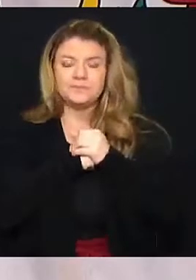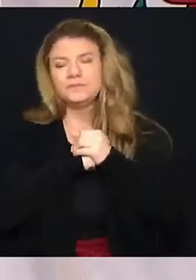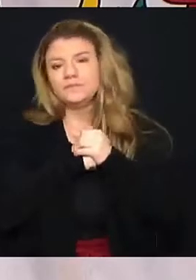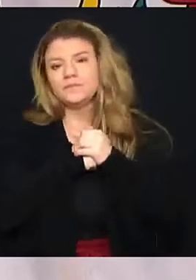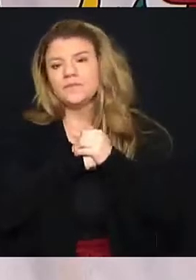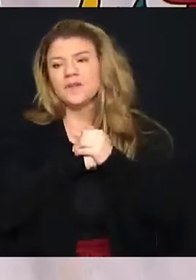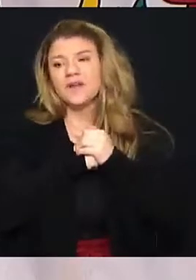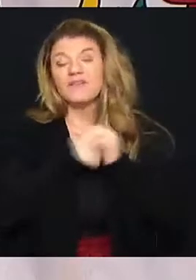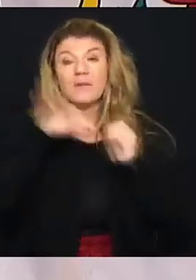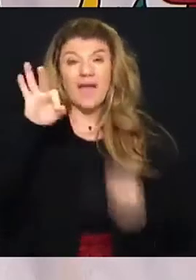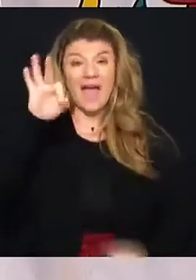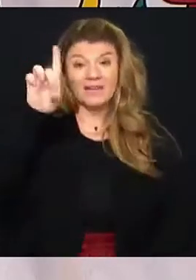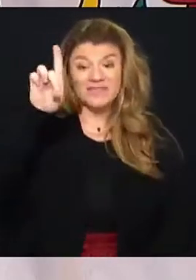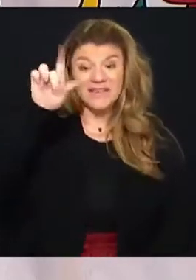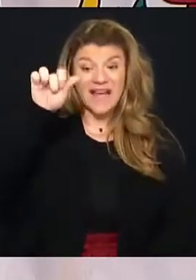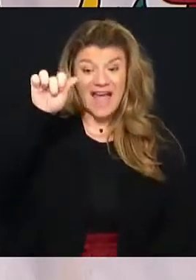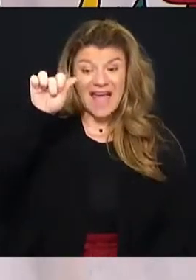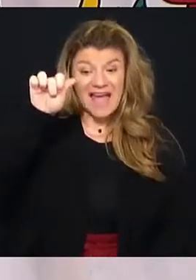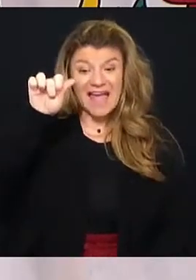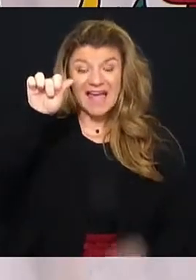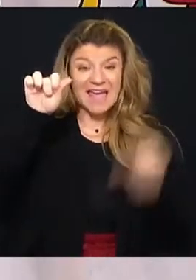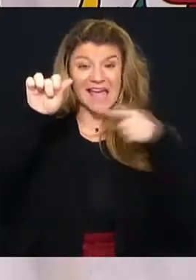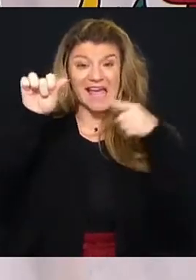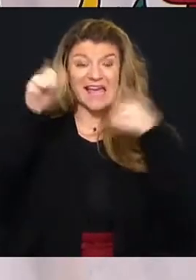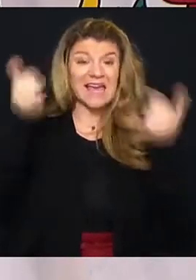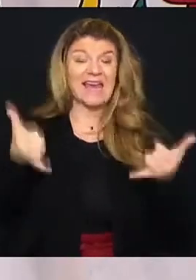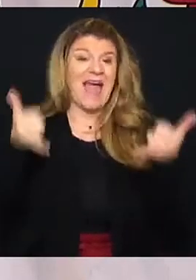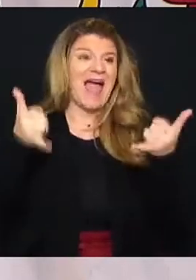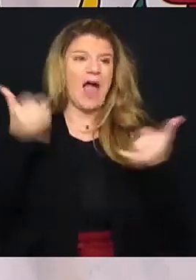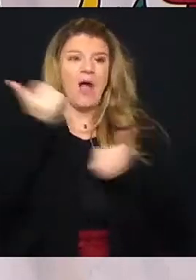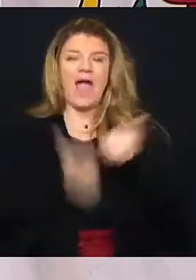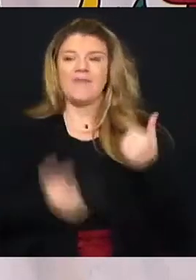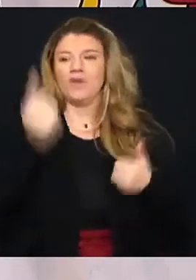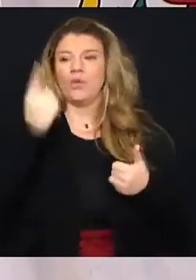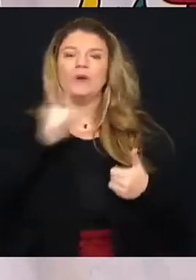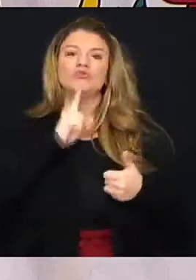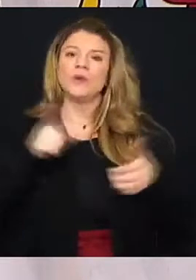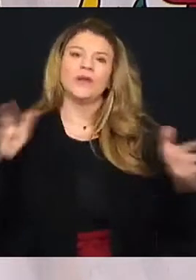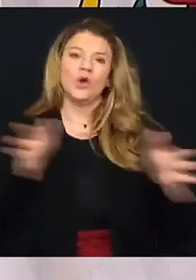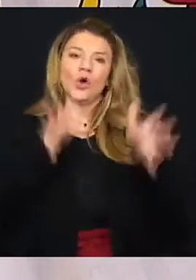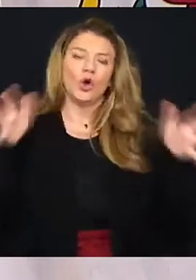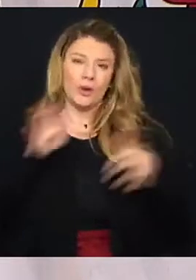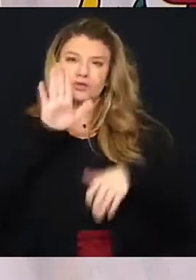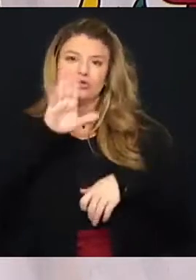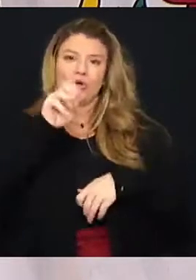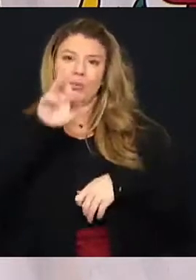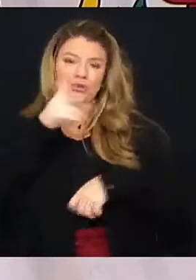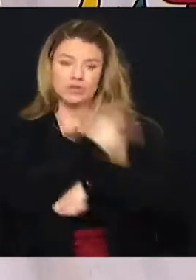standpoint of the FDA and everybody now is really encouraging your booster shots.